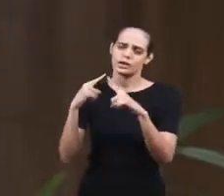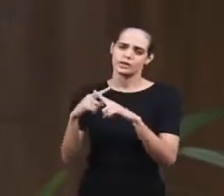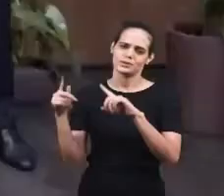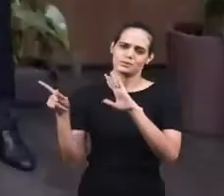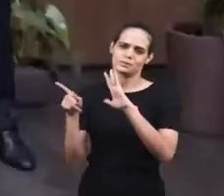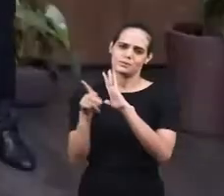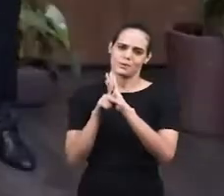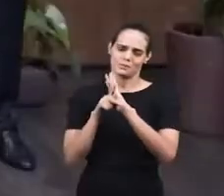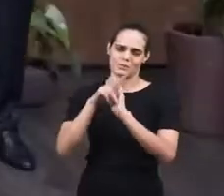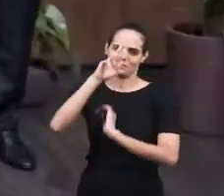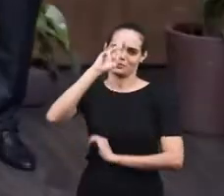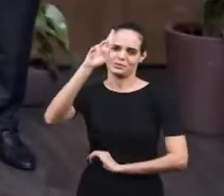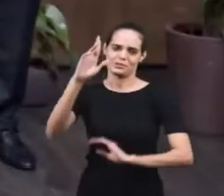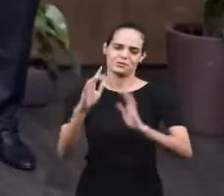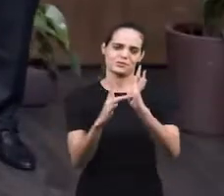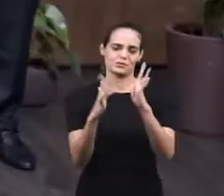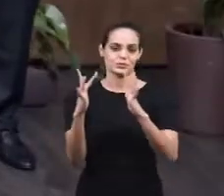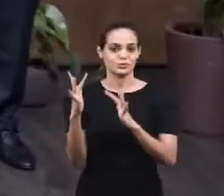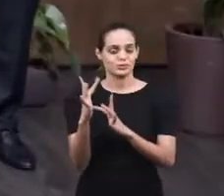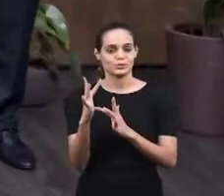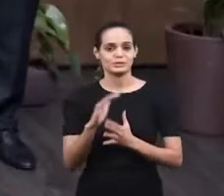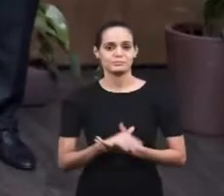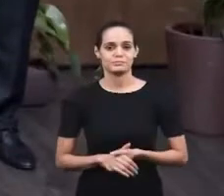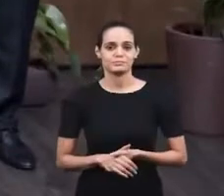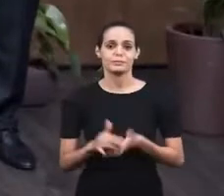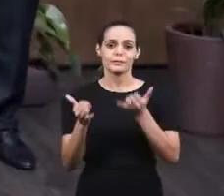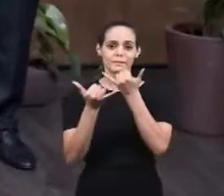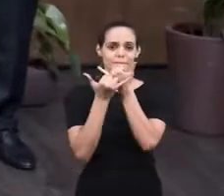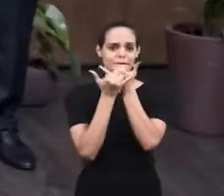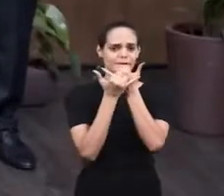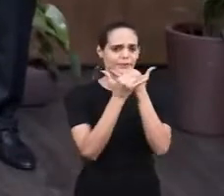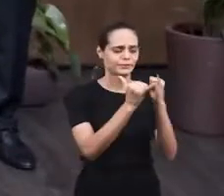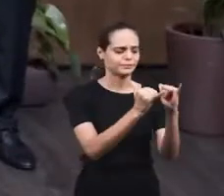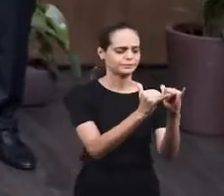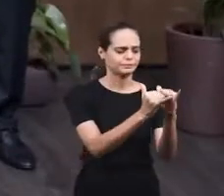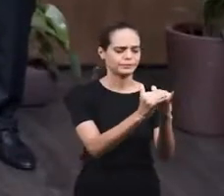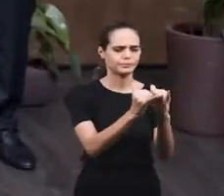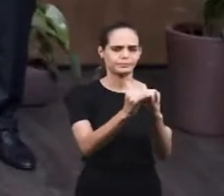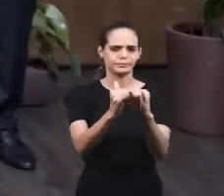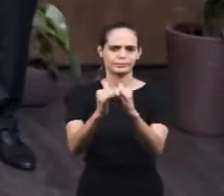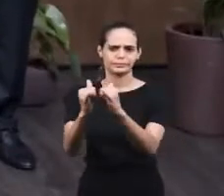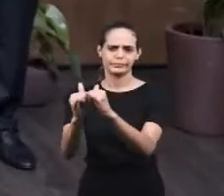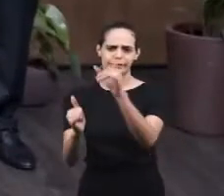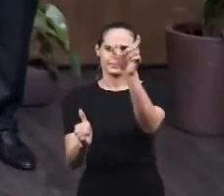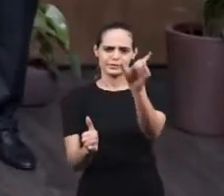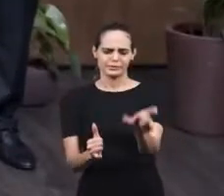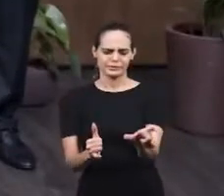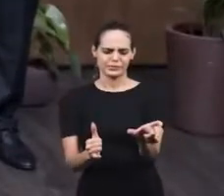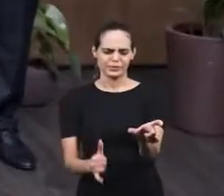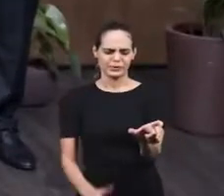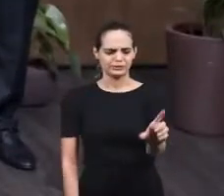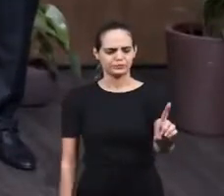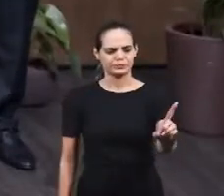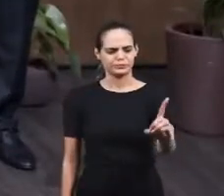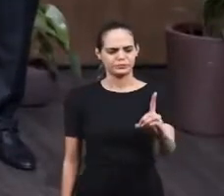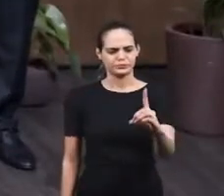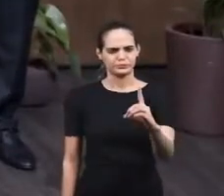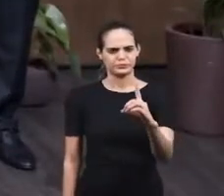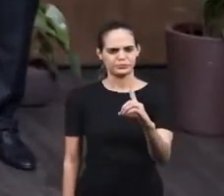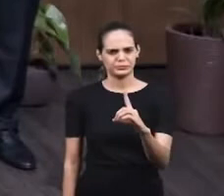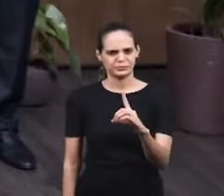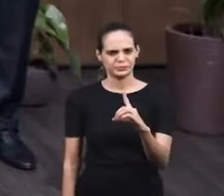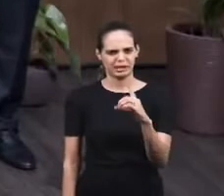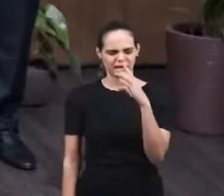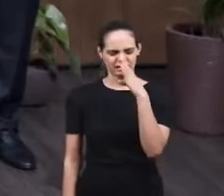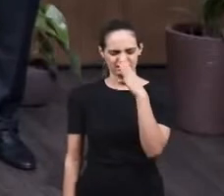the church of the Lord Jesus, exactly, to forgive those who in any way hurt you.